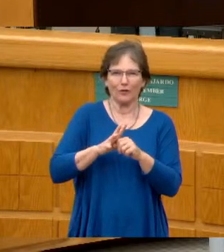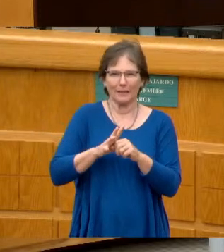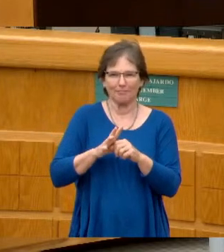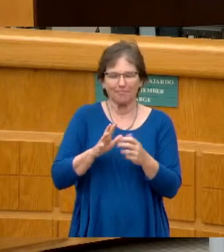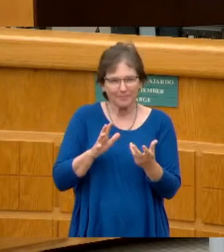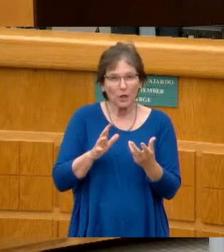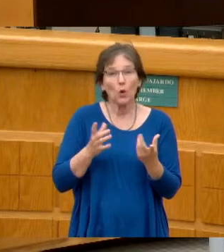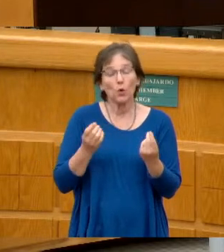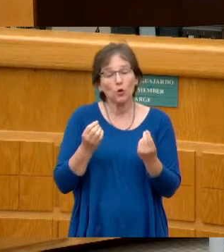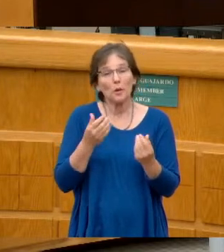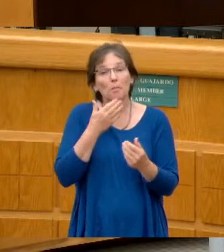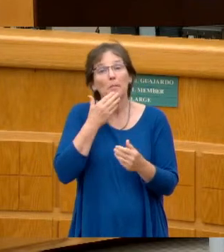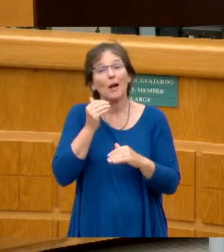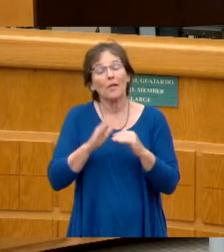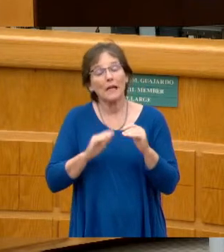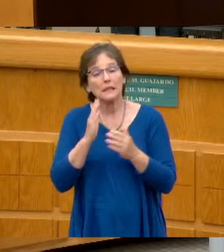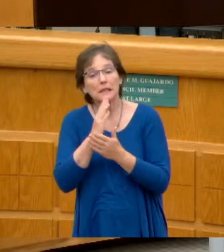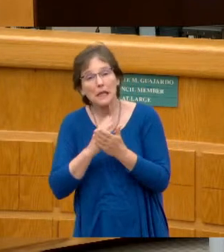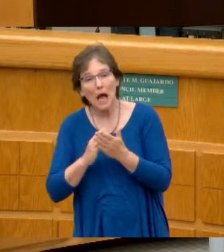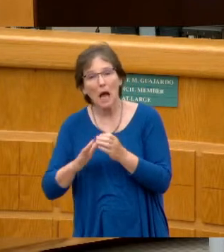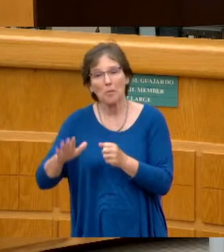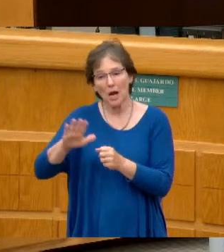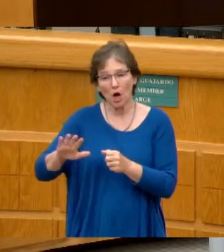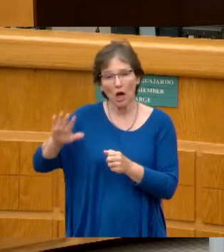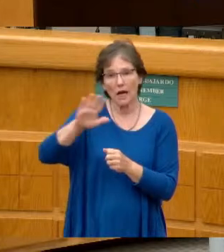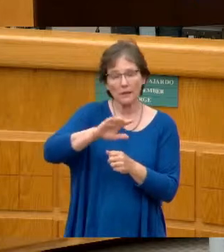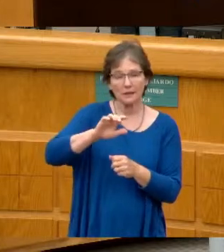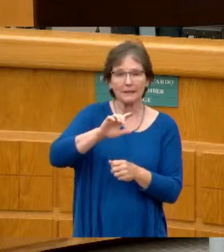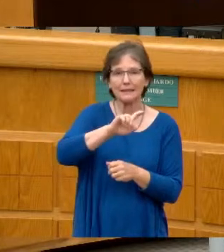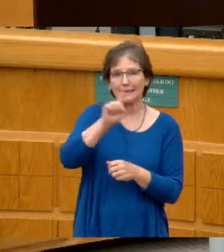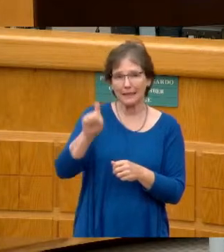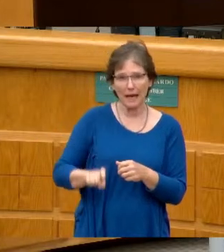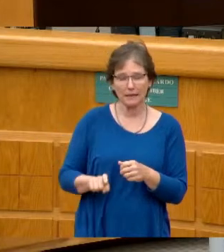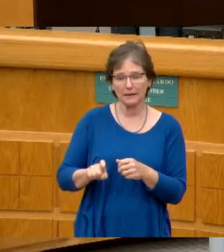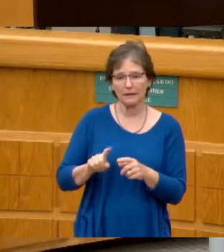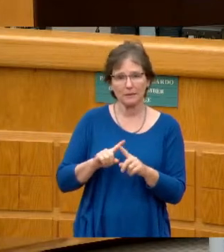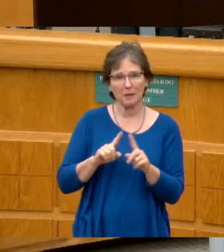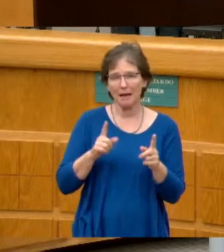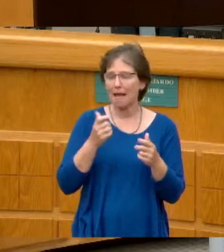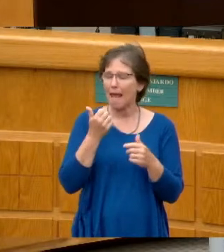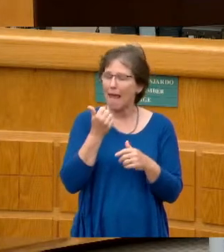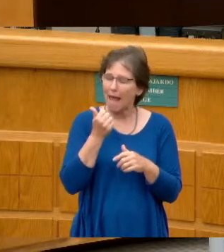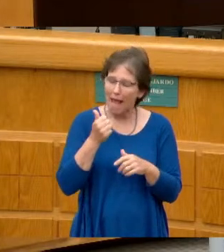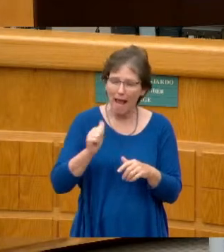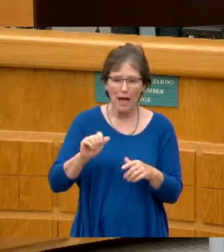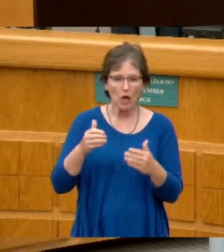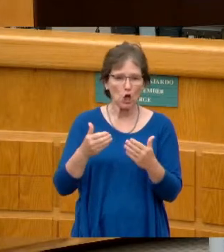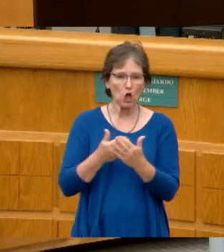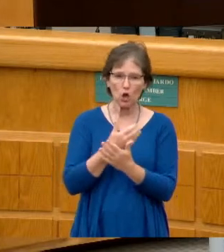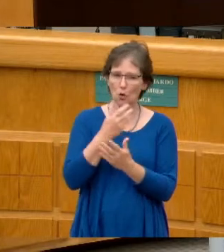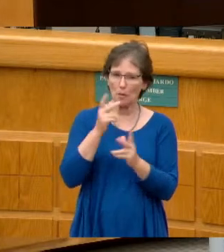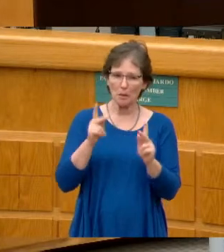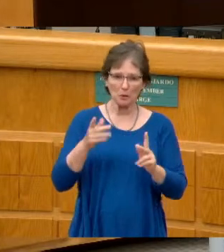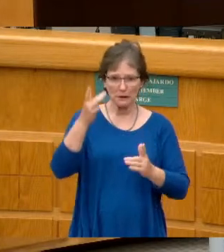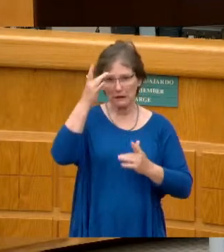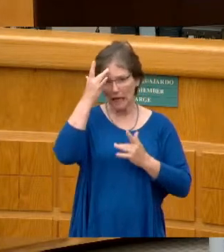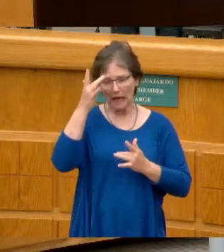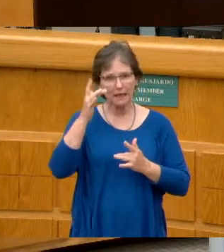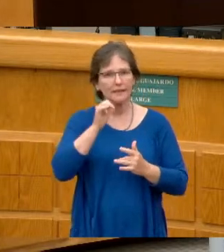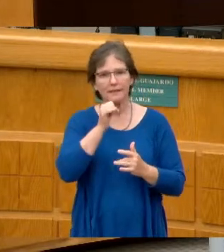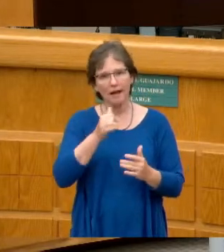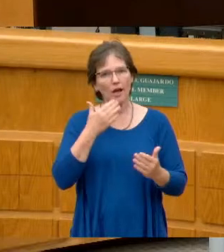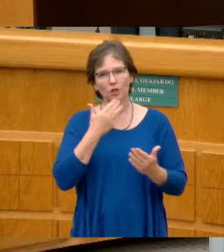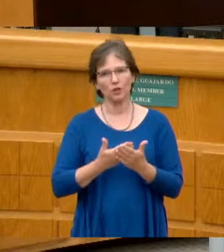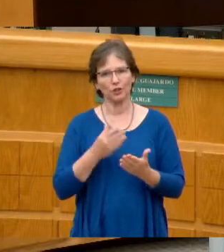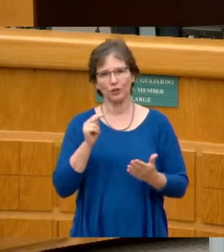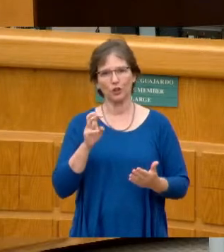give us some information that we need to hear. His only comment to me was that we're going in the